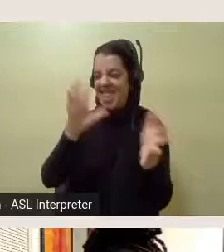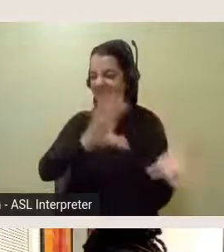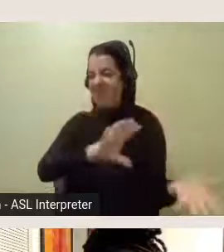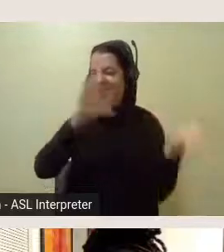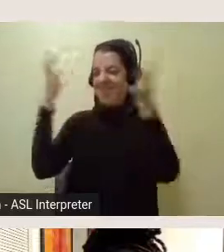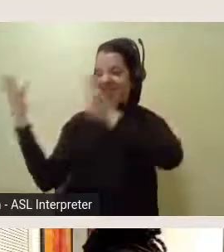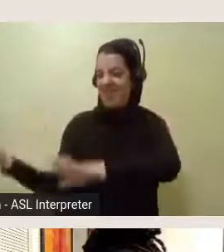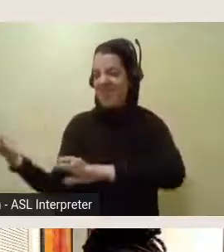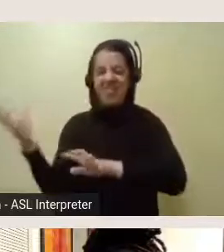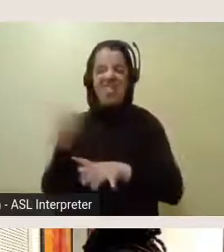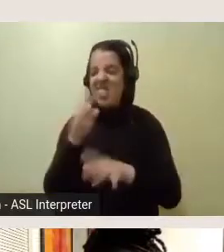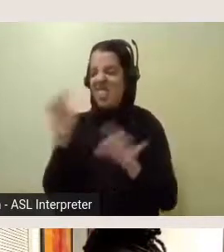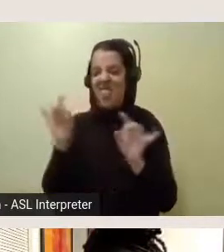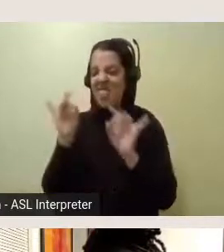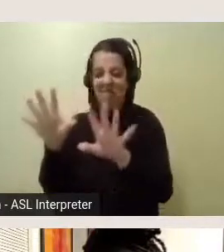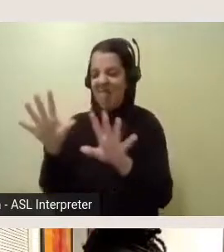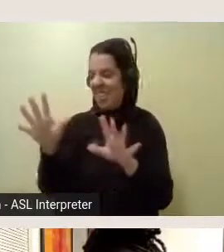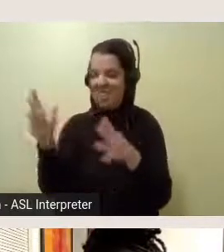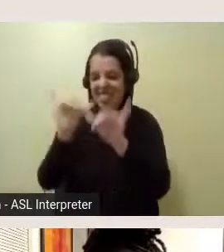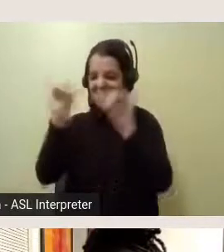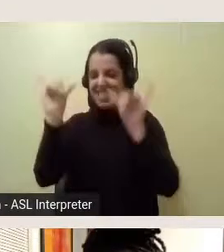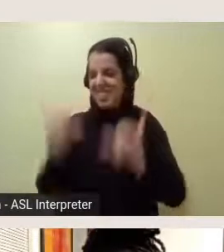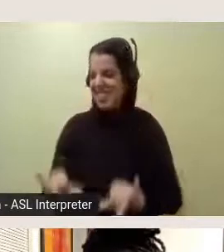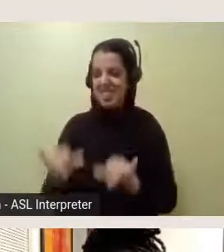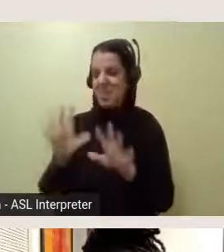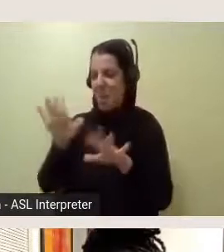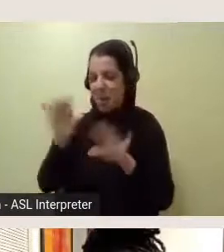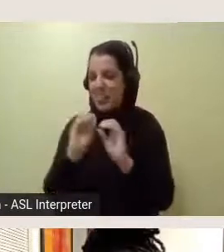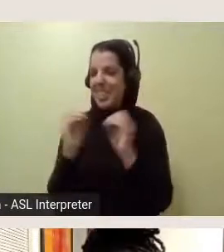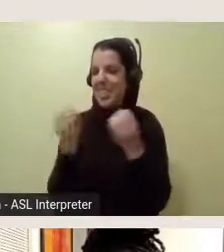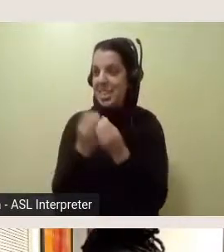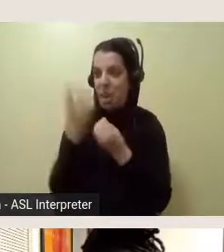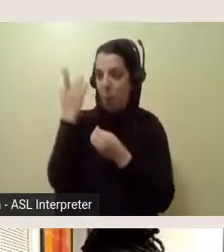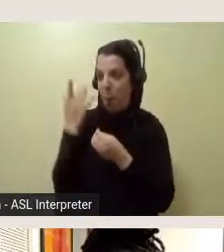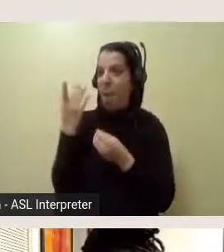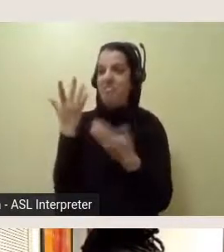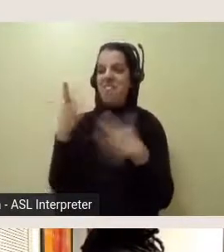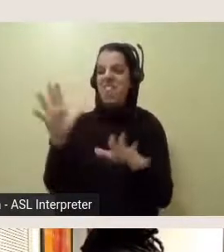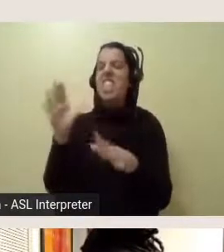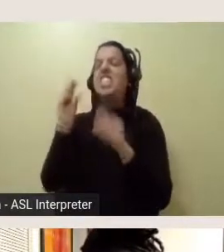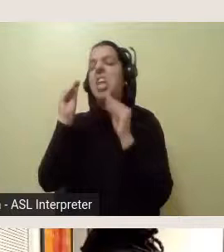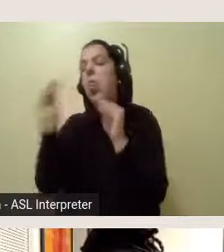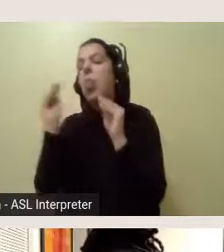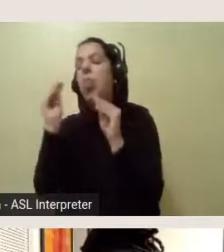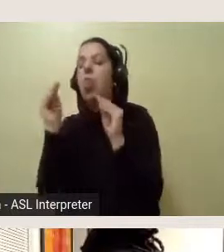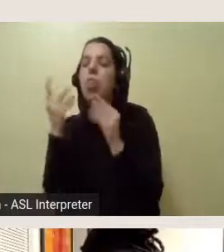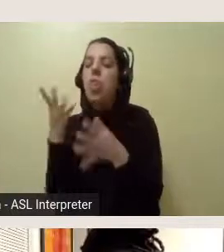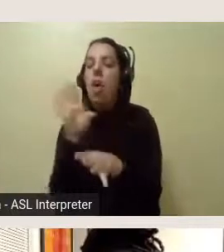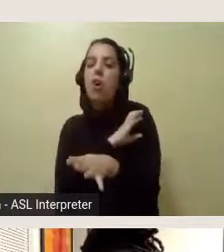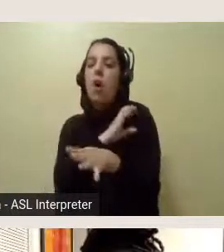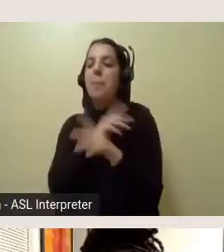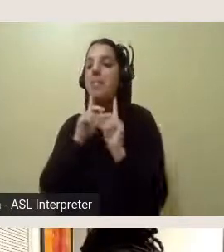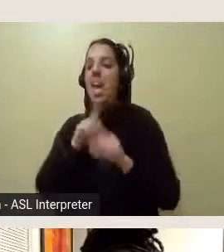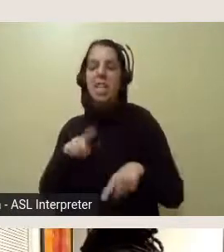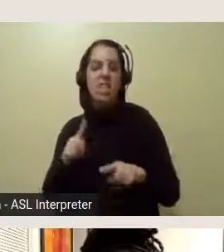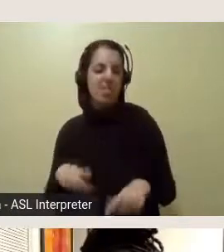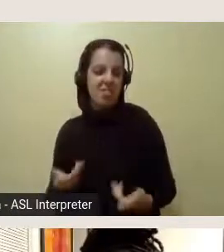depleted, such a morally bankrupt organization in so many ways, right? So anyways, this film, you